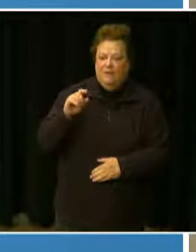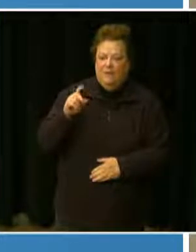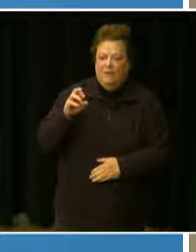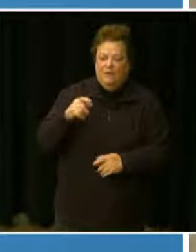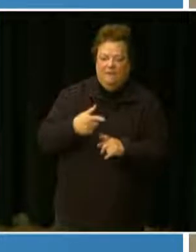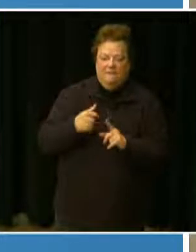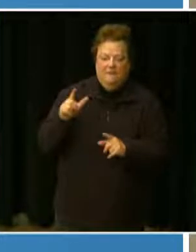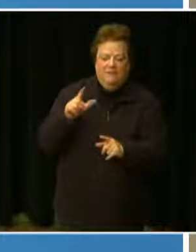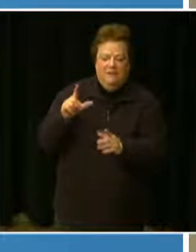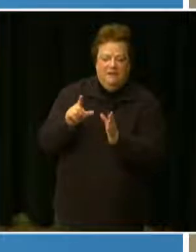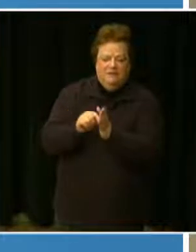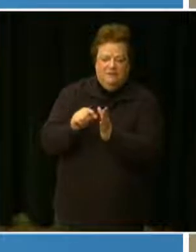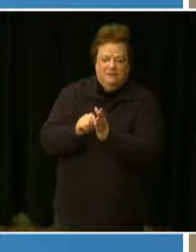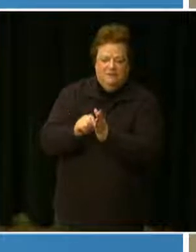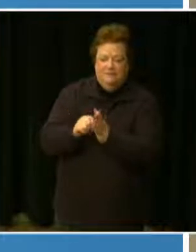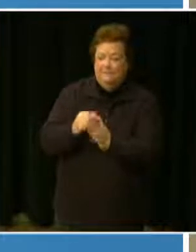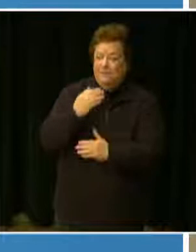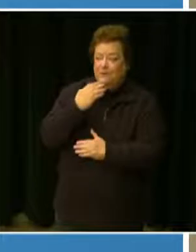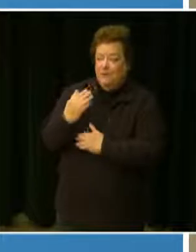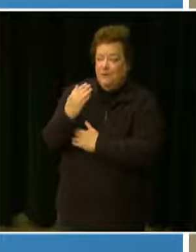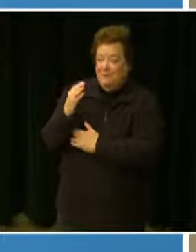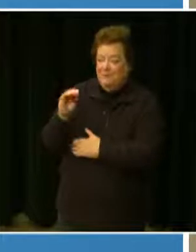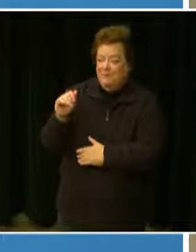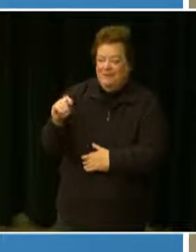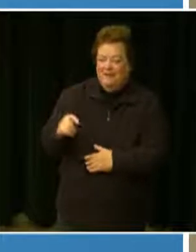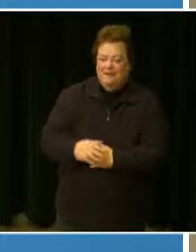Star. Good morning, Matt.